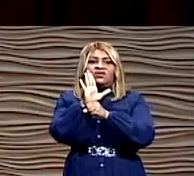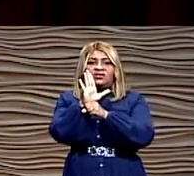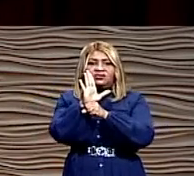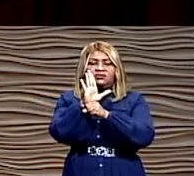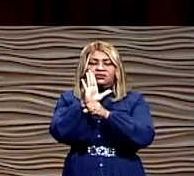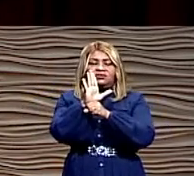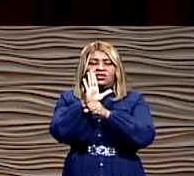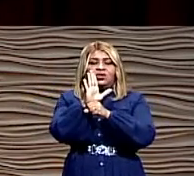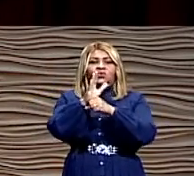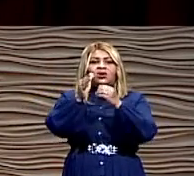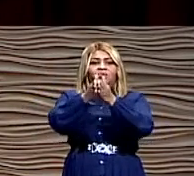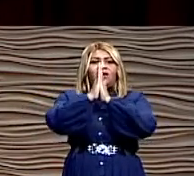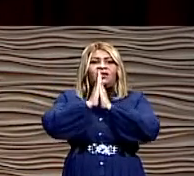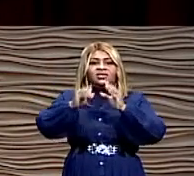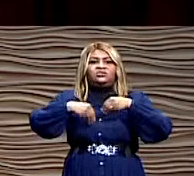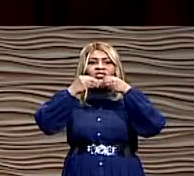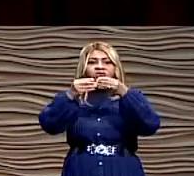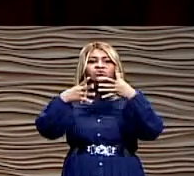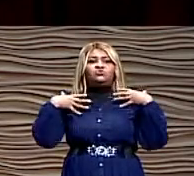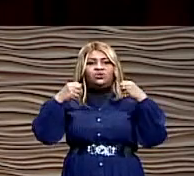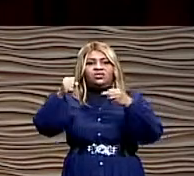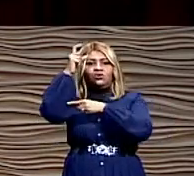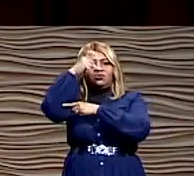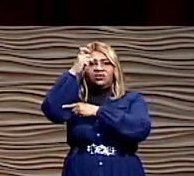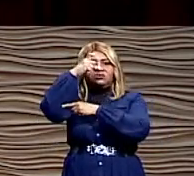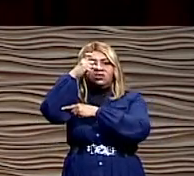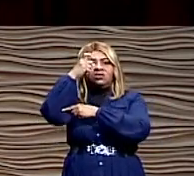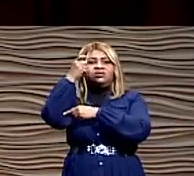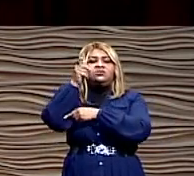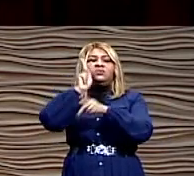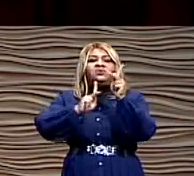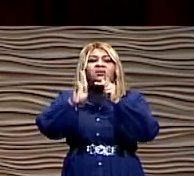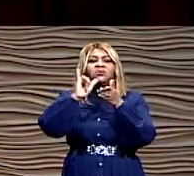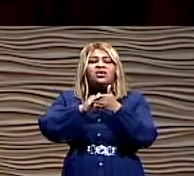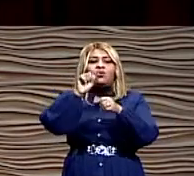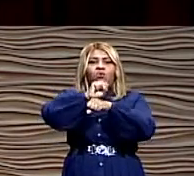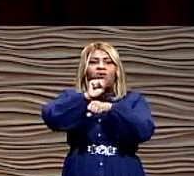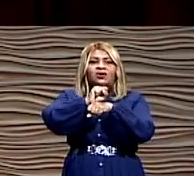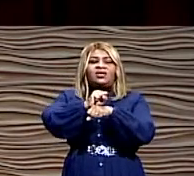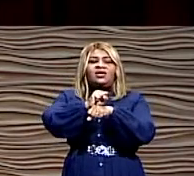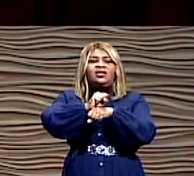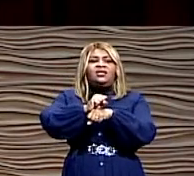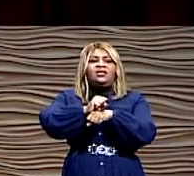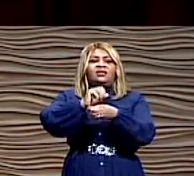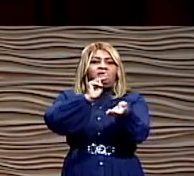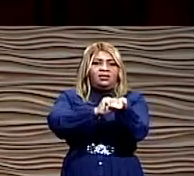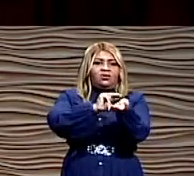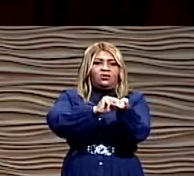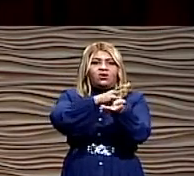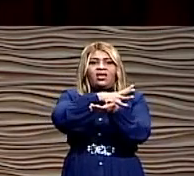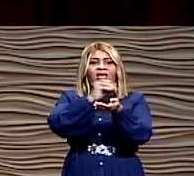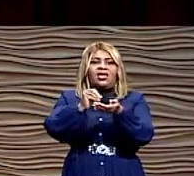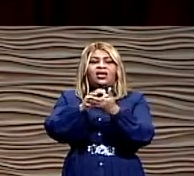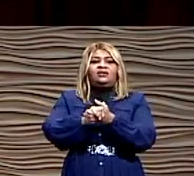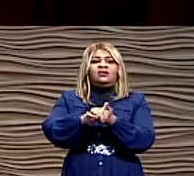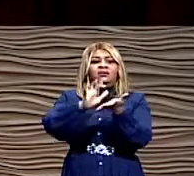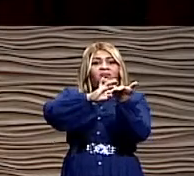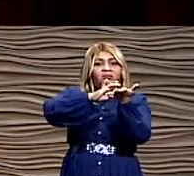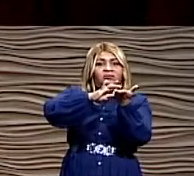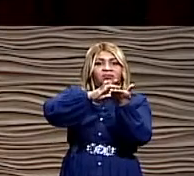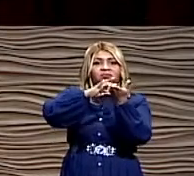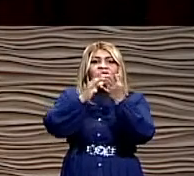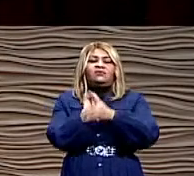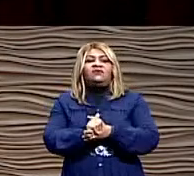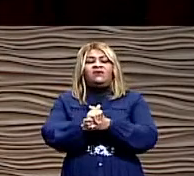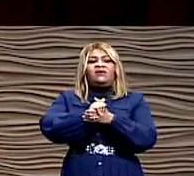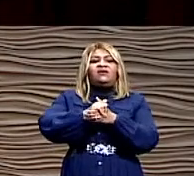pray that you give strength and wisdom to those who work in the medical and pharmaceutical field. Give them hope that